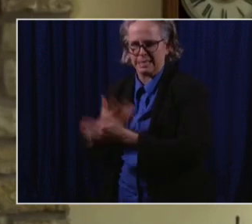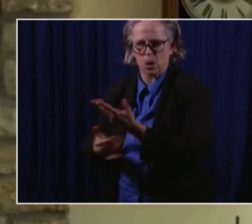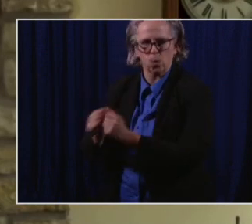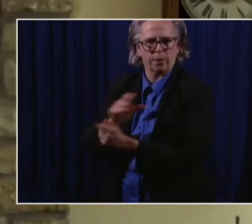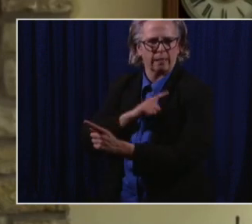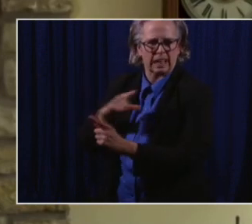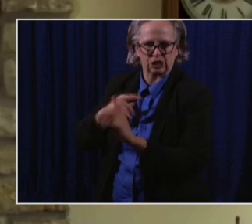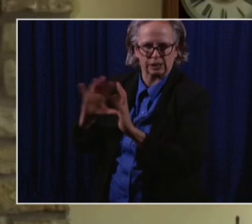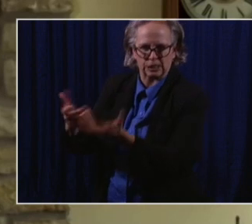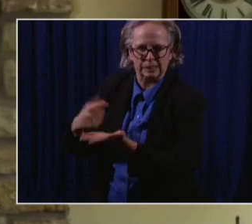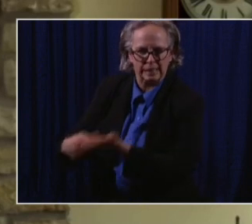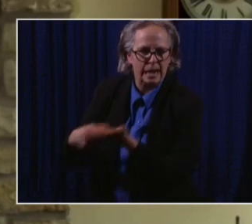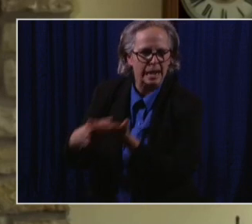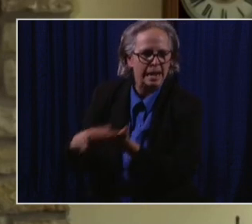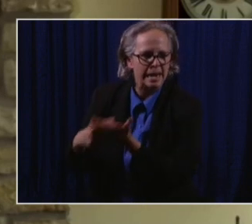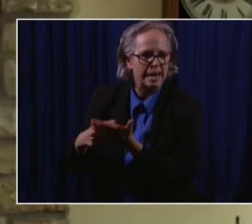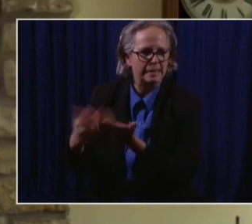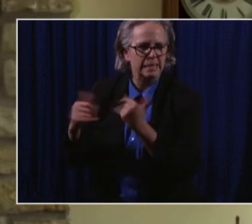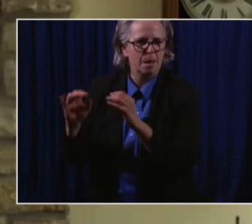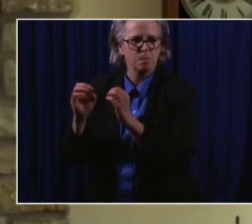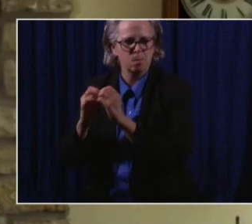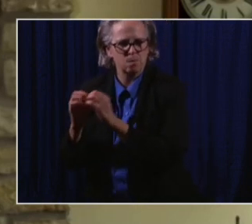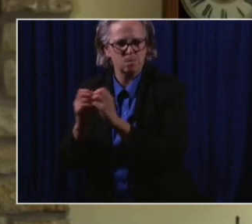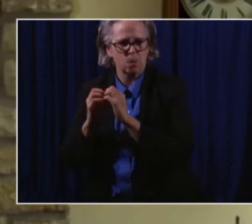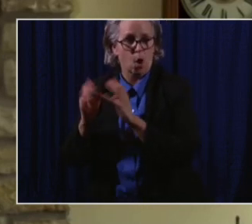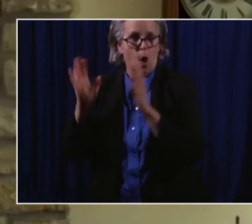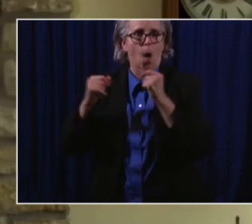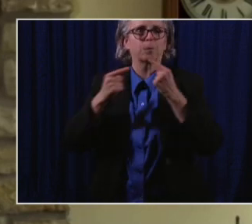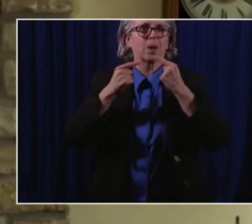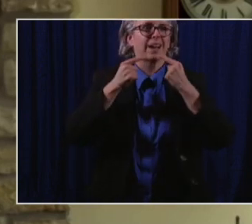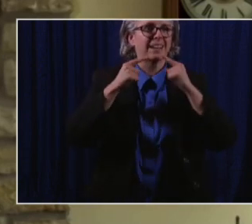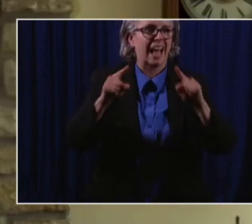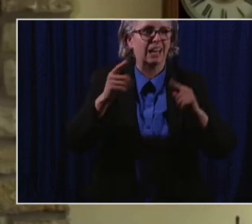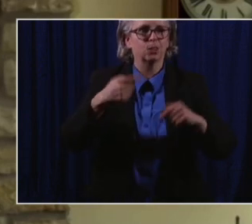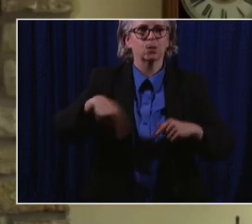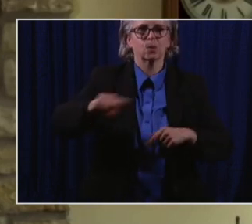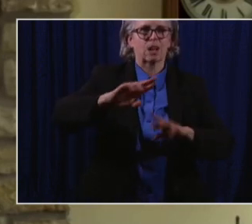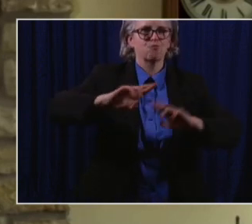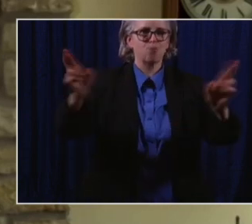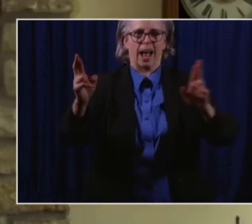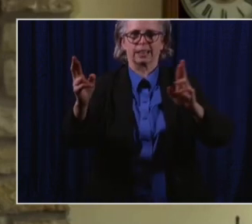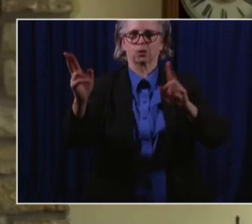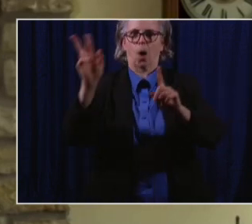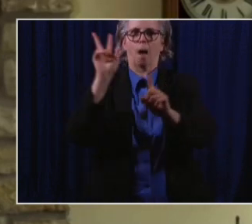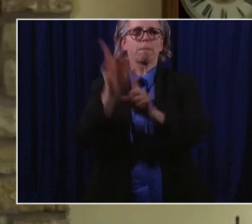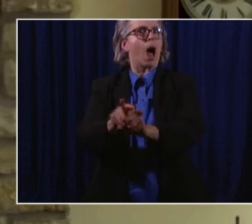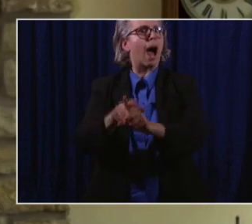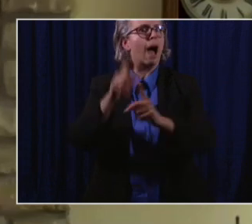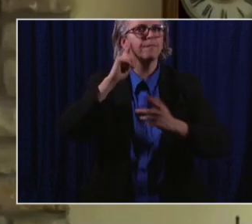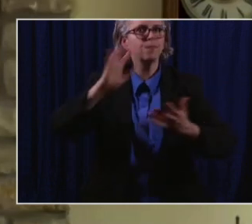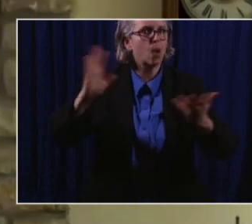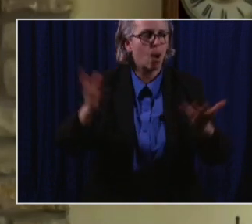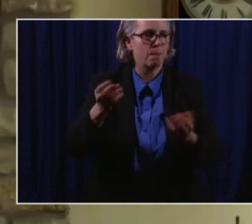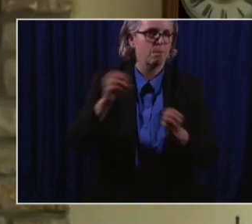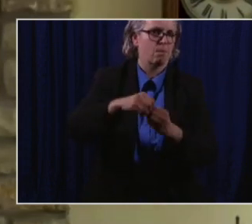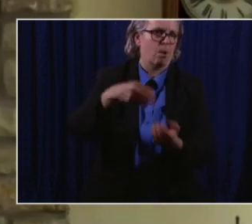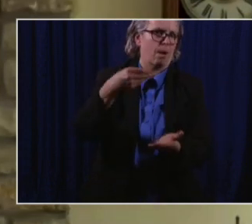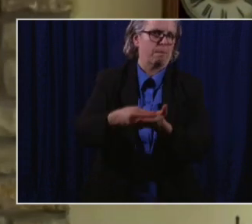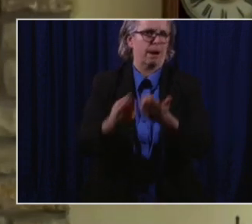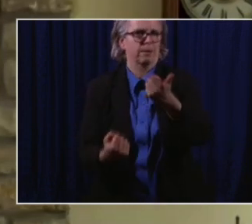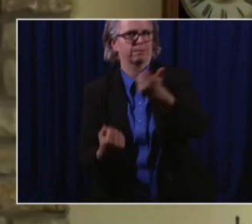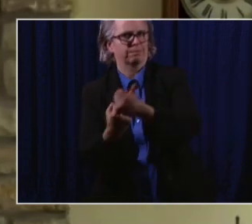put it out so that people can start applying. We'll be able to announce that, and we hope that will be early next week.